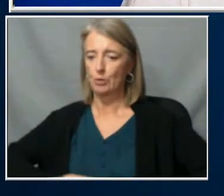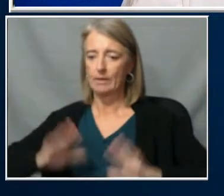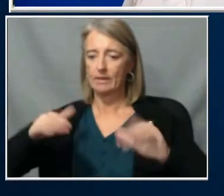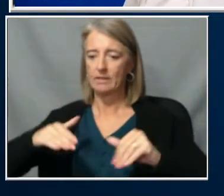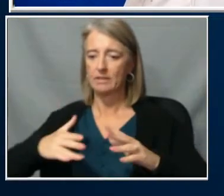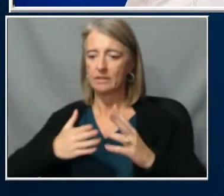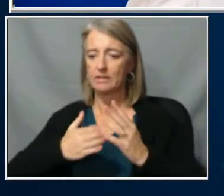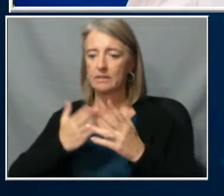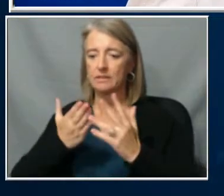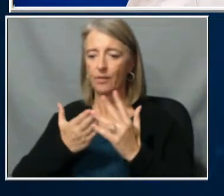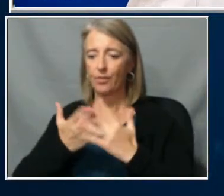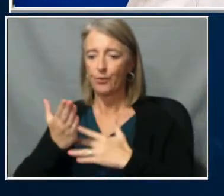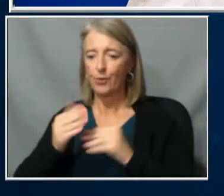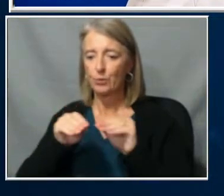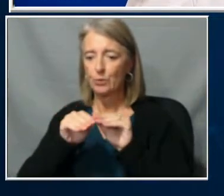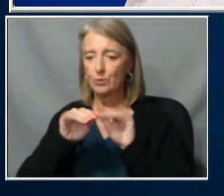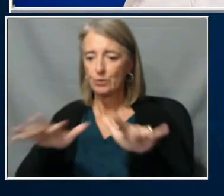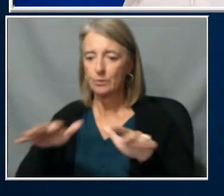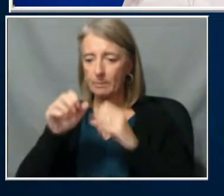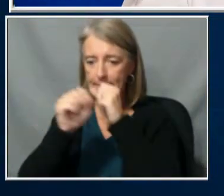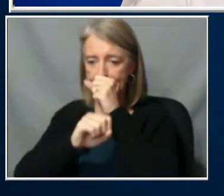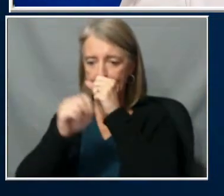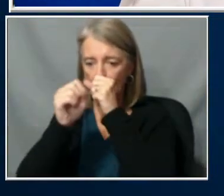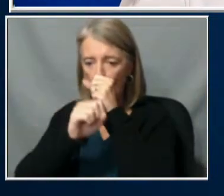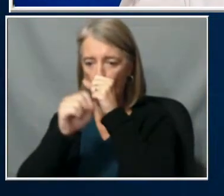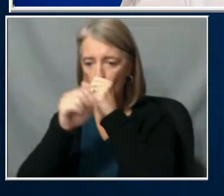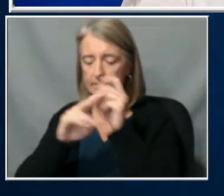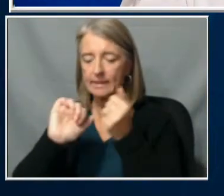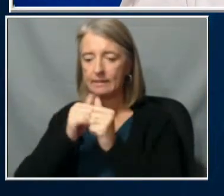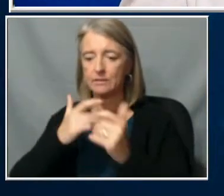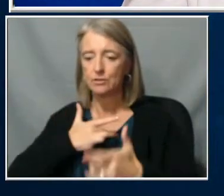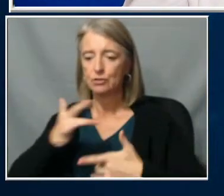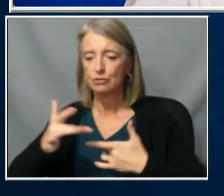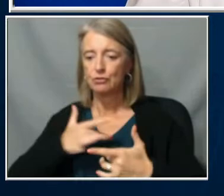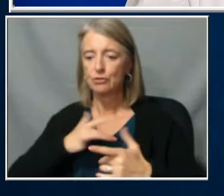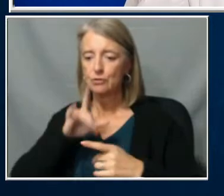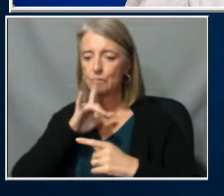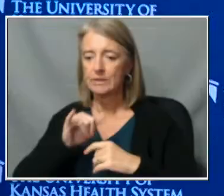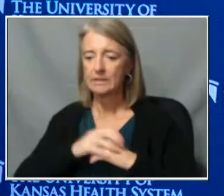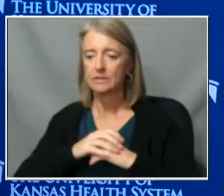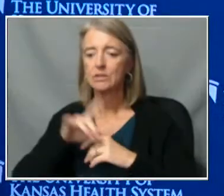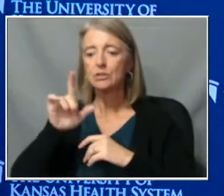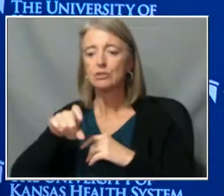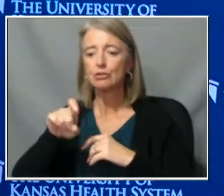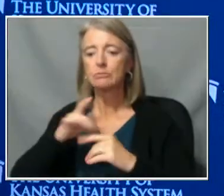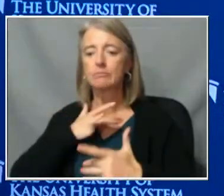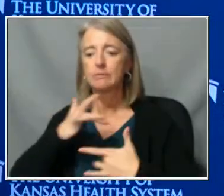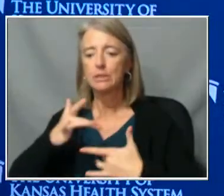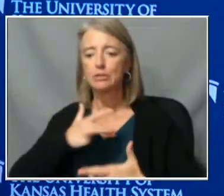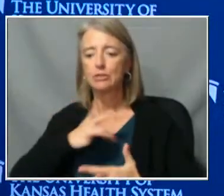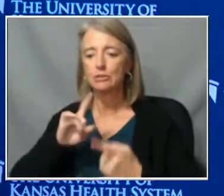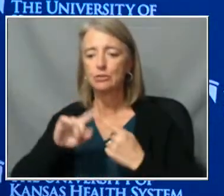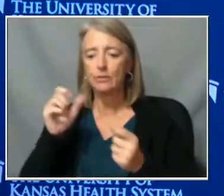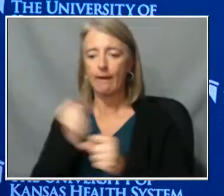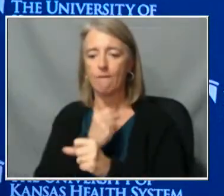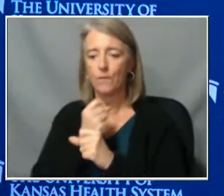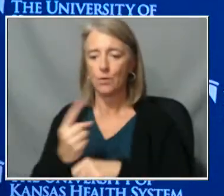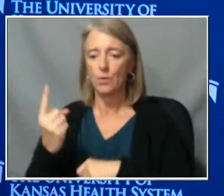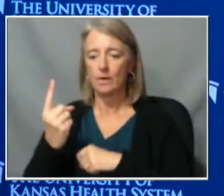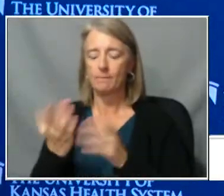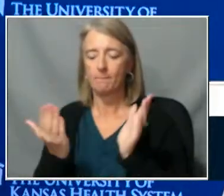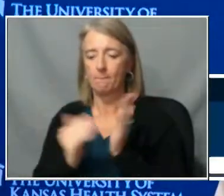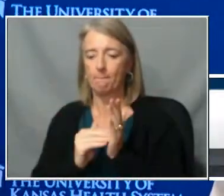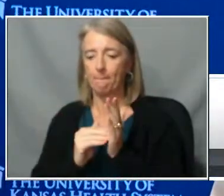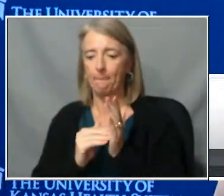mosquitoes. What kind of concern is this really? I mean, I think it should be a concern to everyone. And again, this is